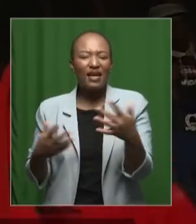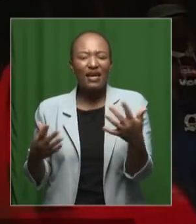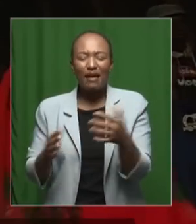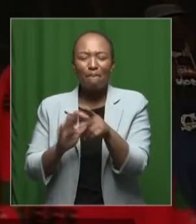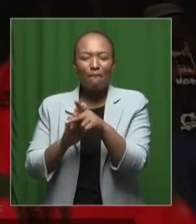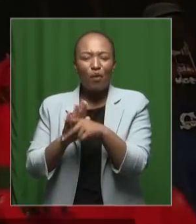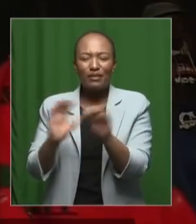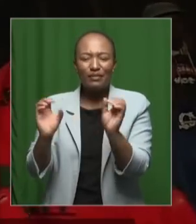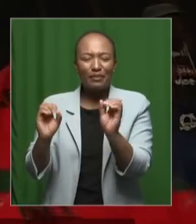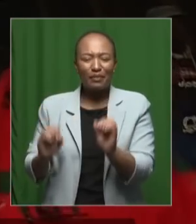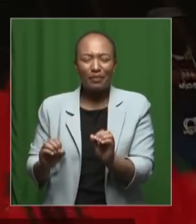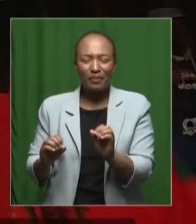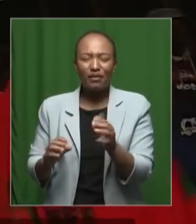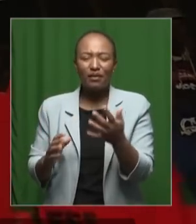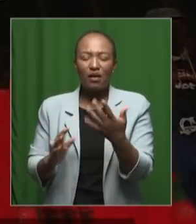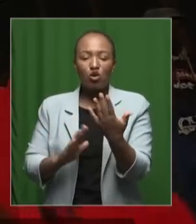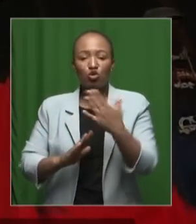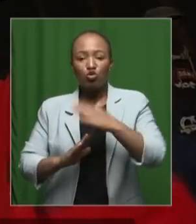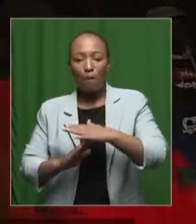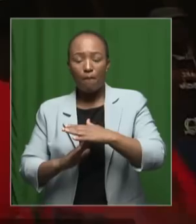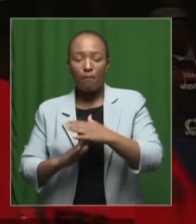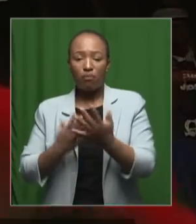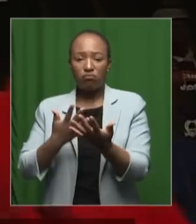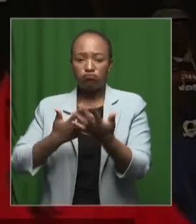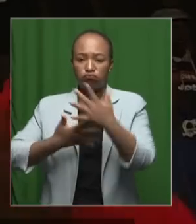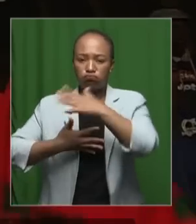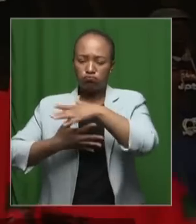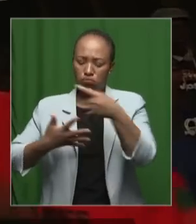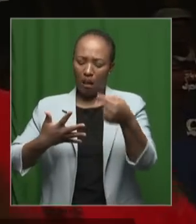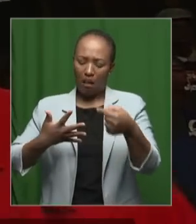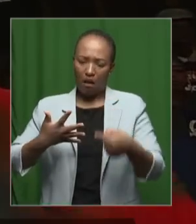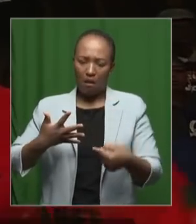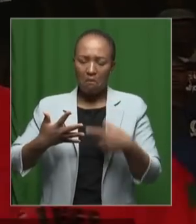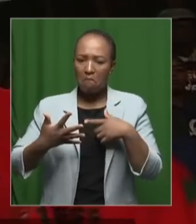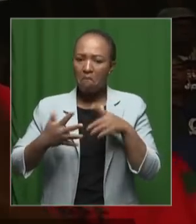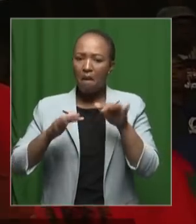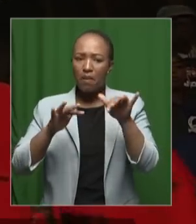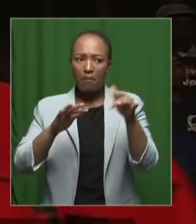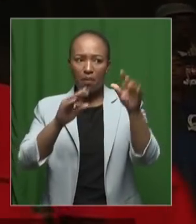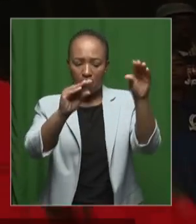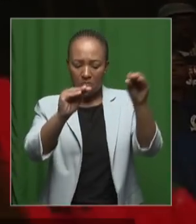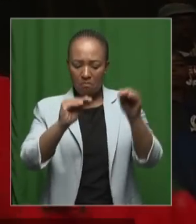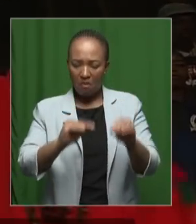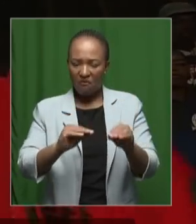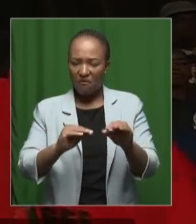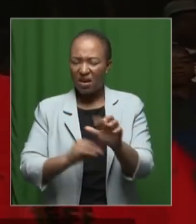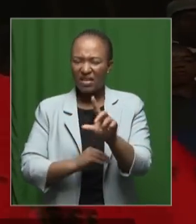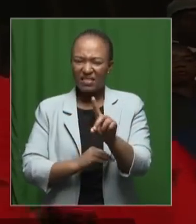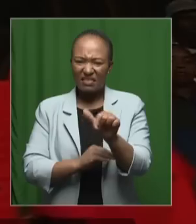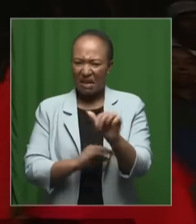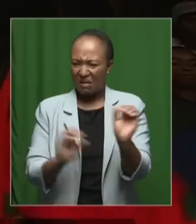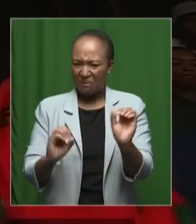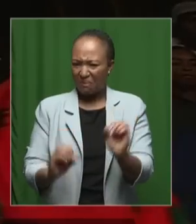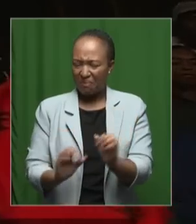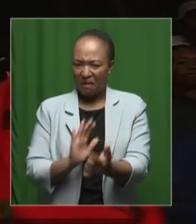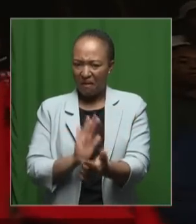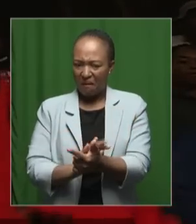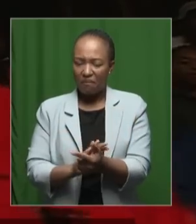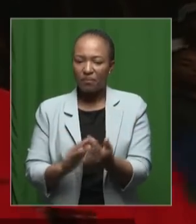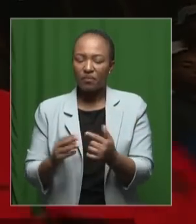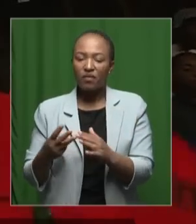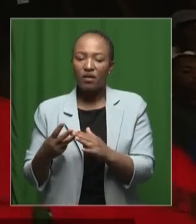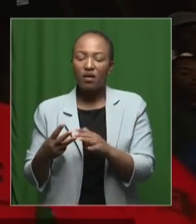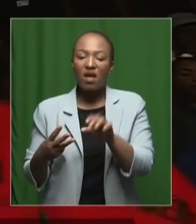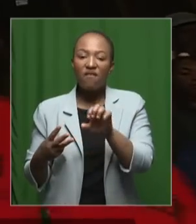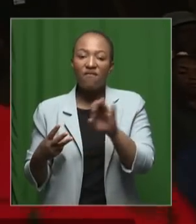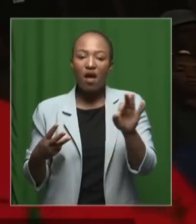It doesn't have. In their top 5 priority list, they don't note any immigration. There's no immigration of the DA. Now, to the gentleman of the EFF, the